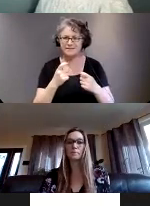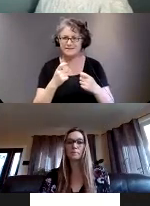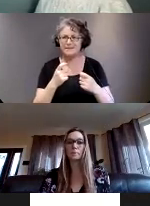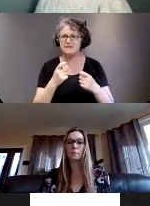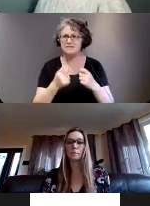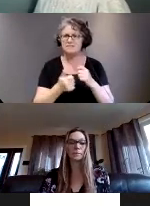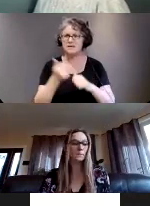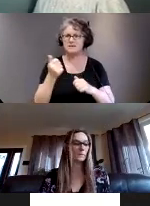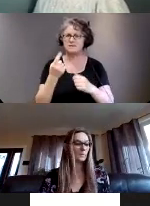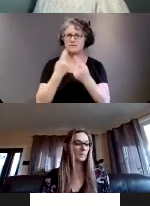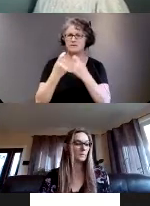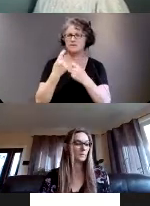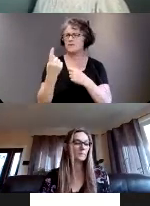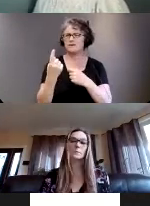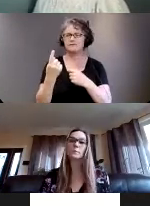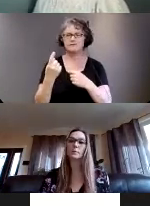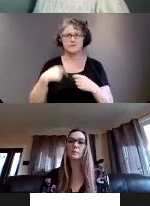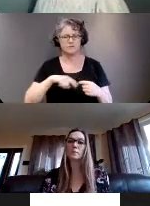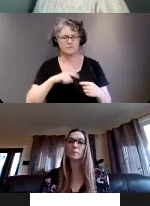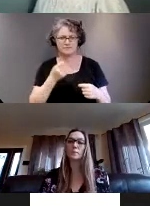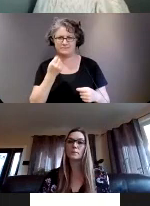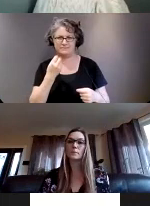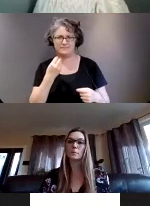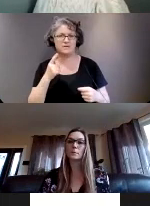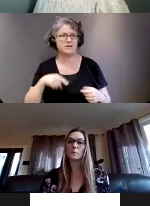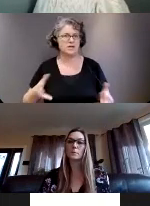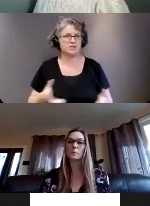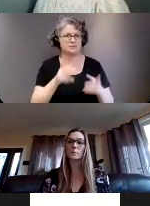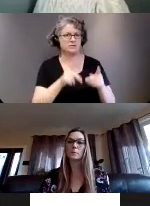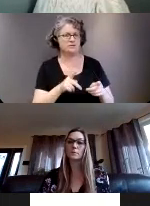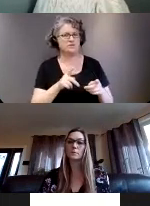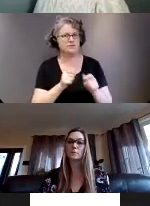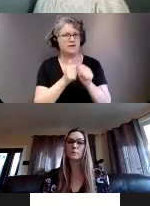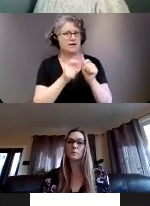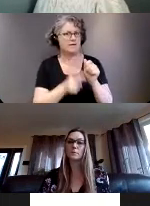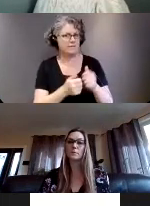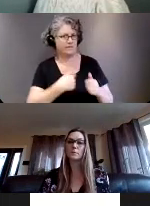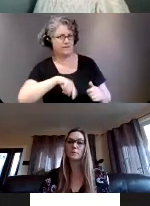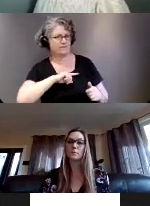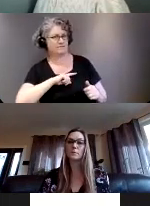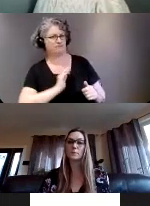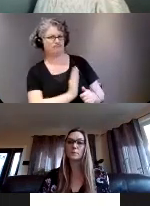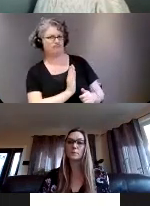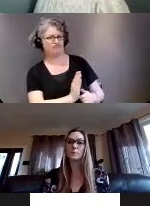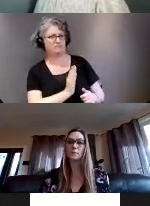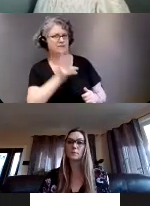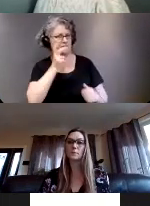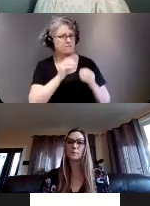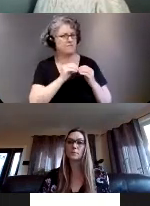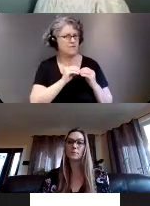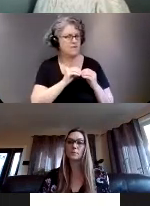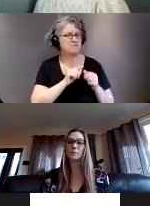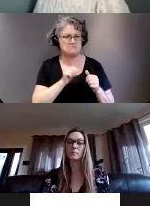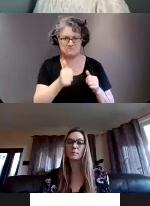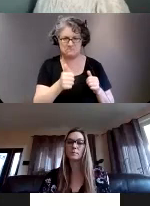questions. There was one that we encouraged the person to follow up with us personally, so we could hear more about it. And